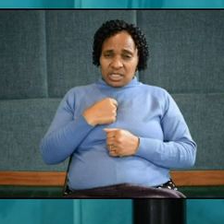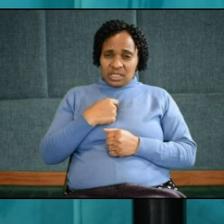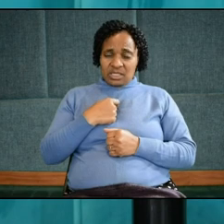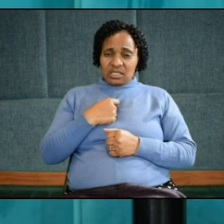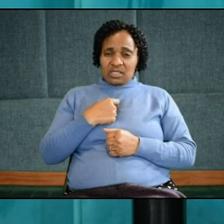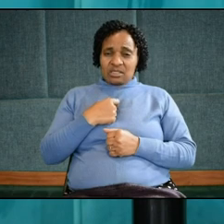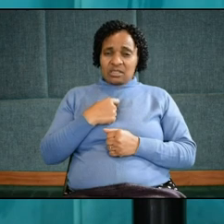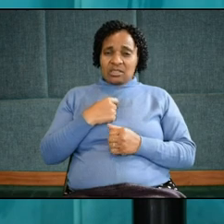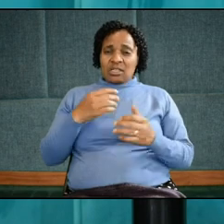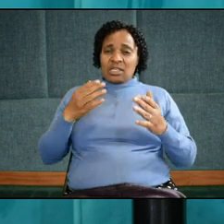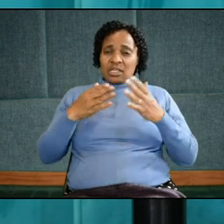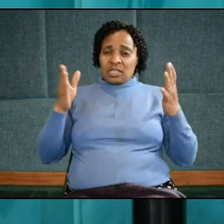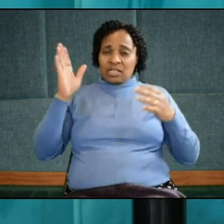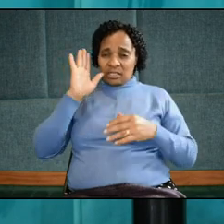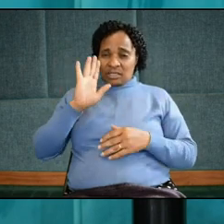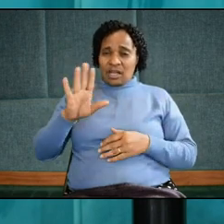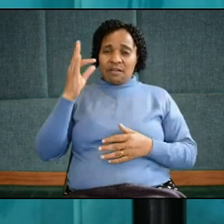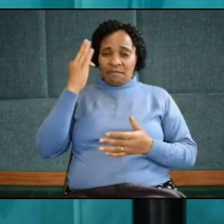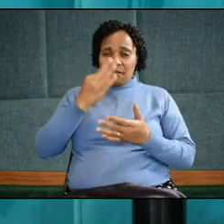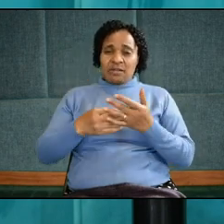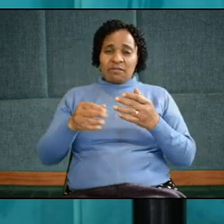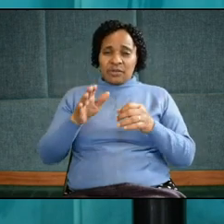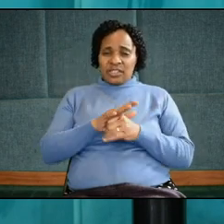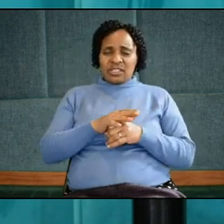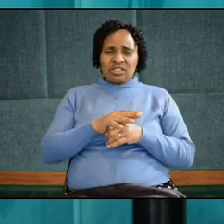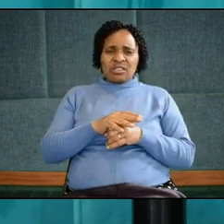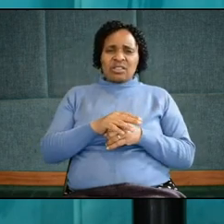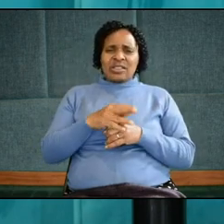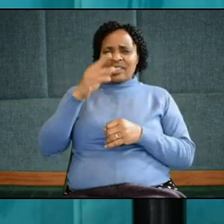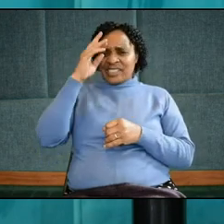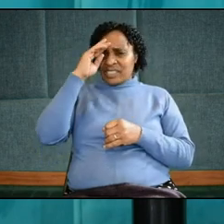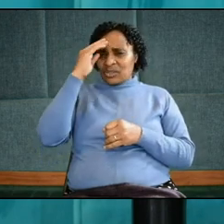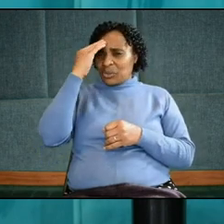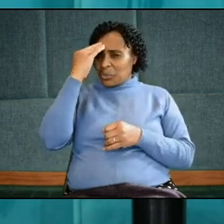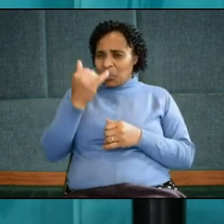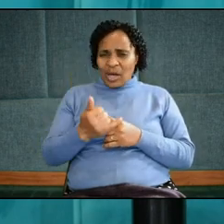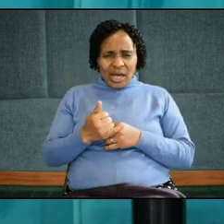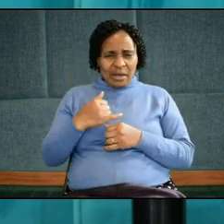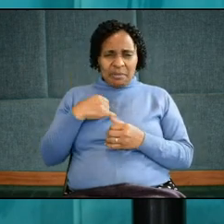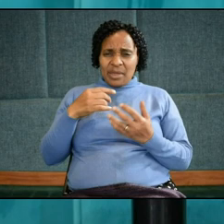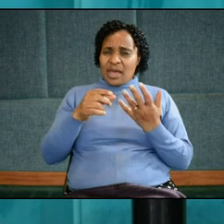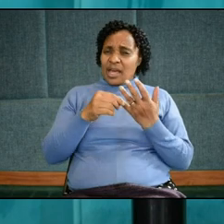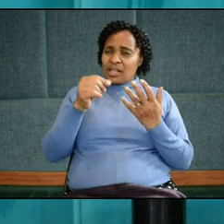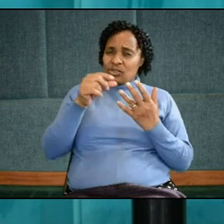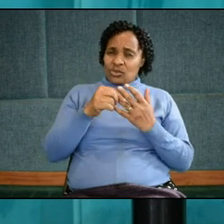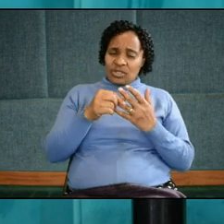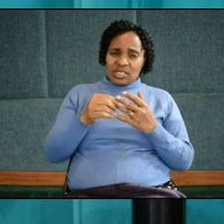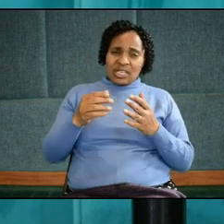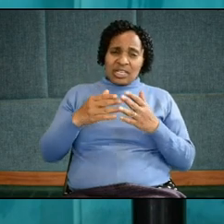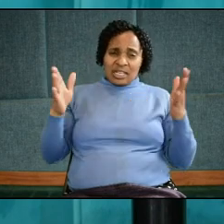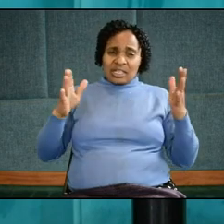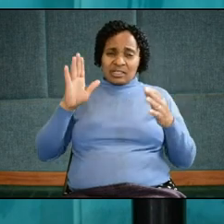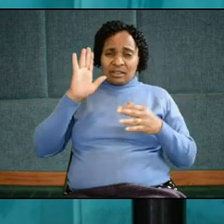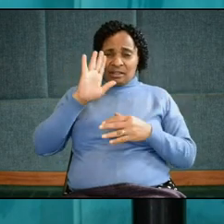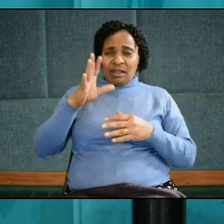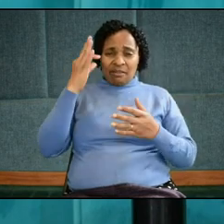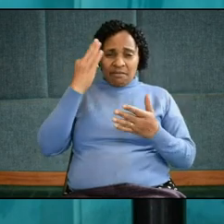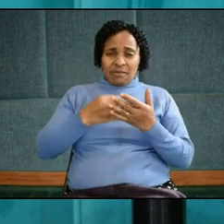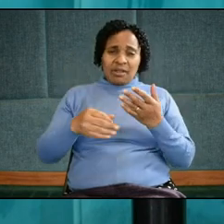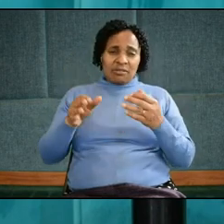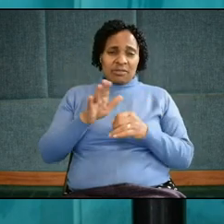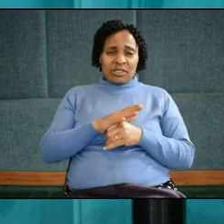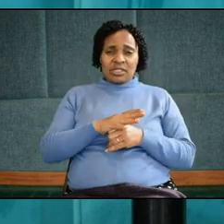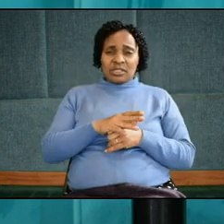and Great Is Thy Faithfulness. Mm-hmm. The reason as to why I chose Great Is Thy Faithfulness,